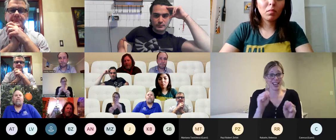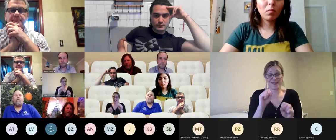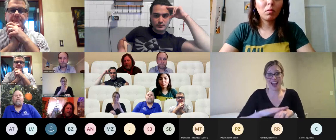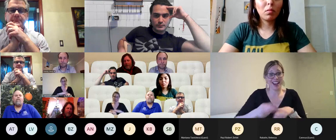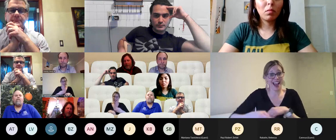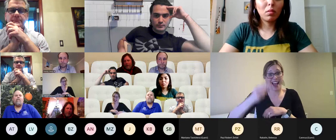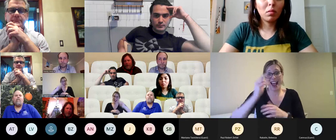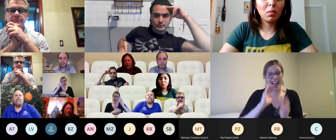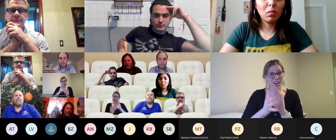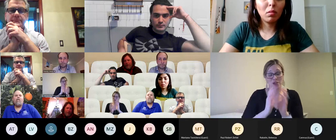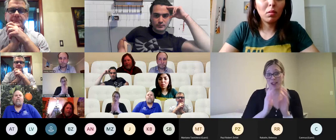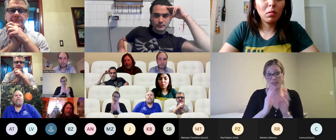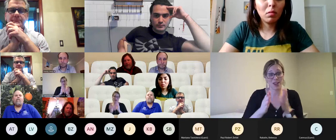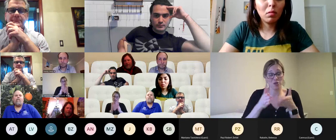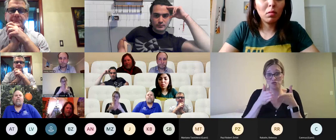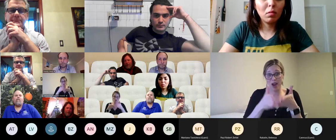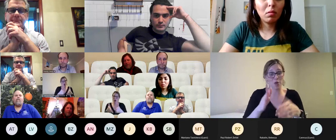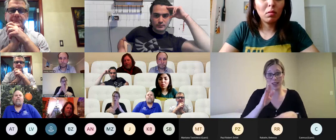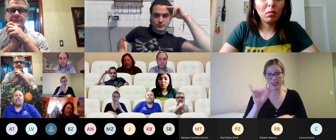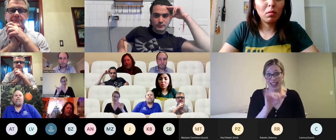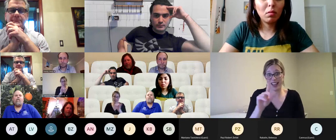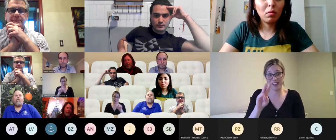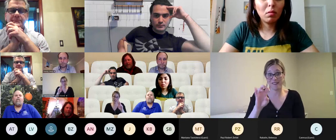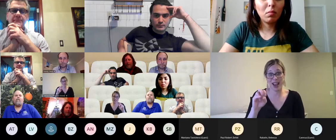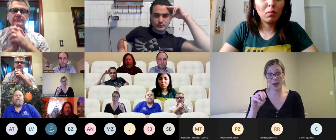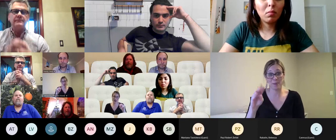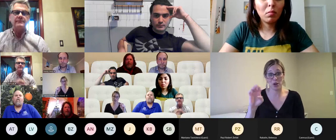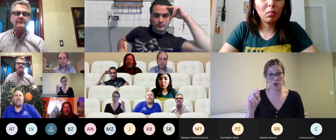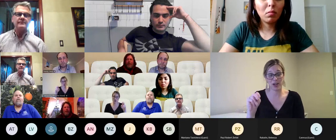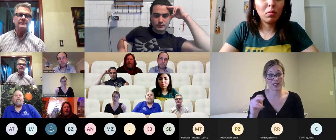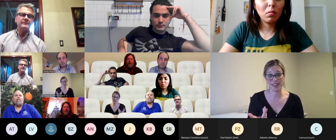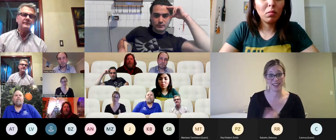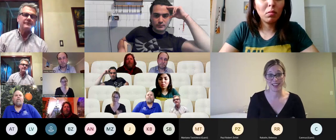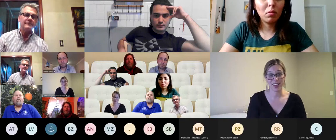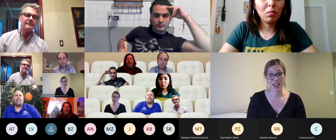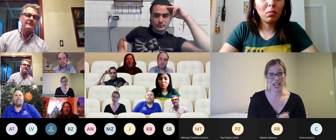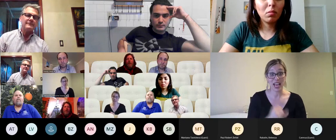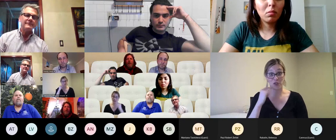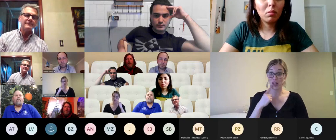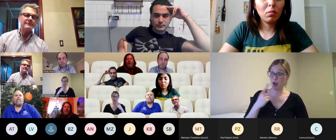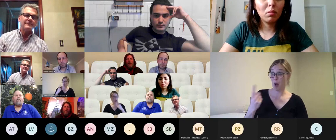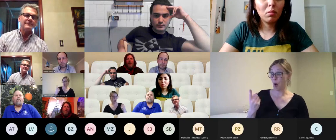traffic route like Van Buren, just because of the protected bike lane there. I think